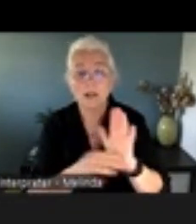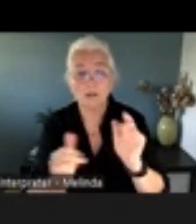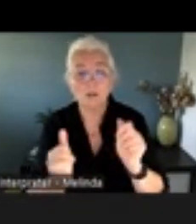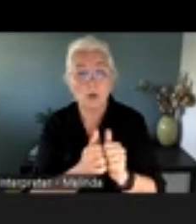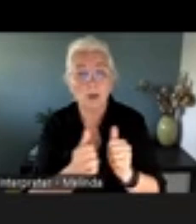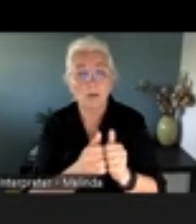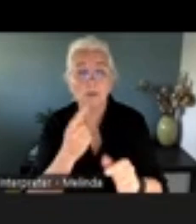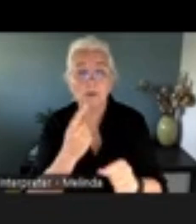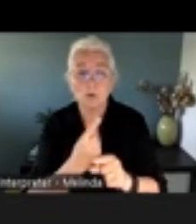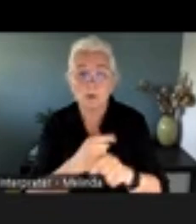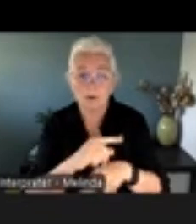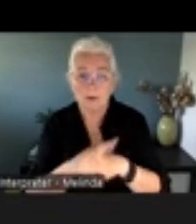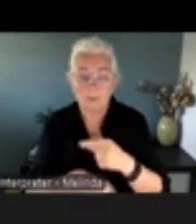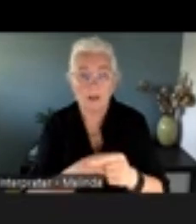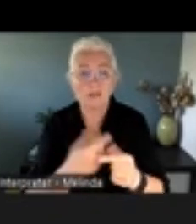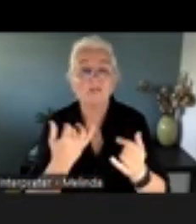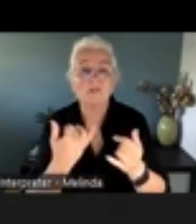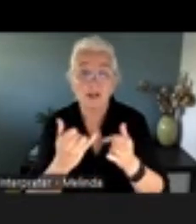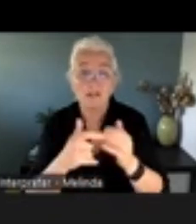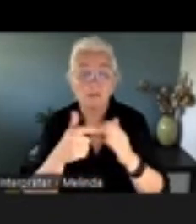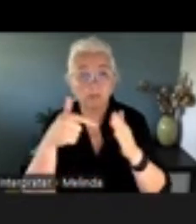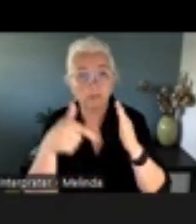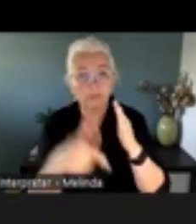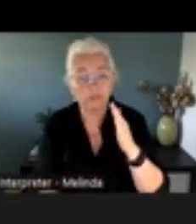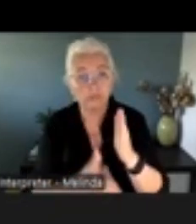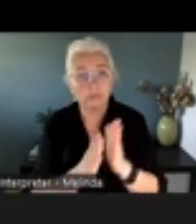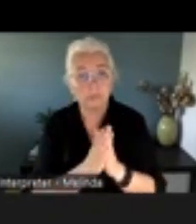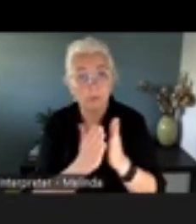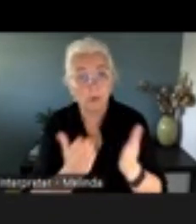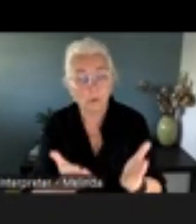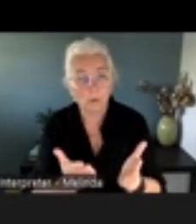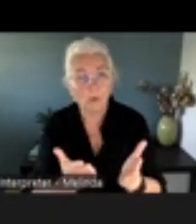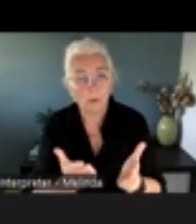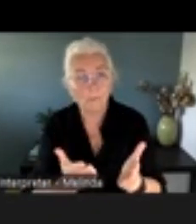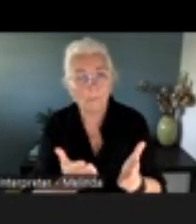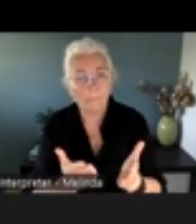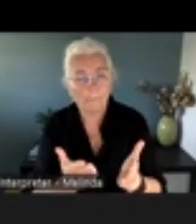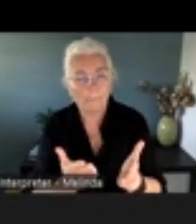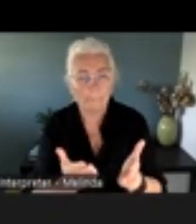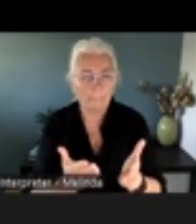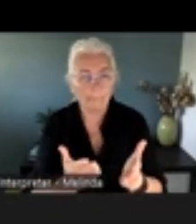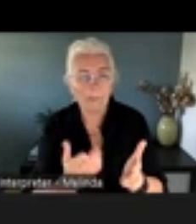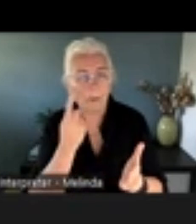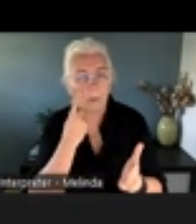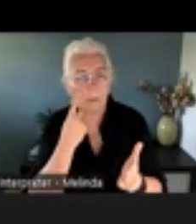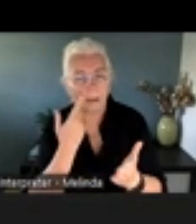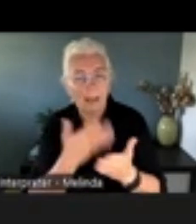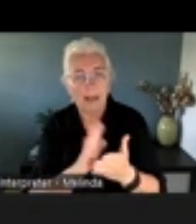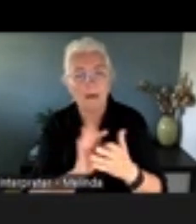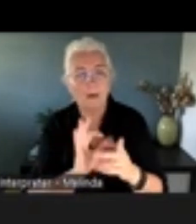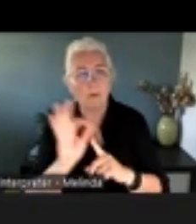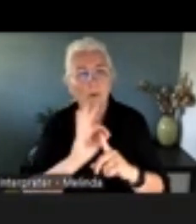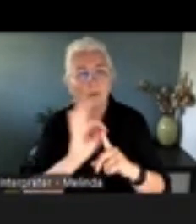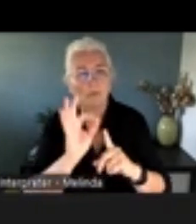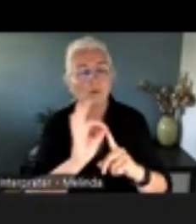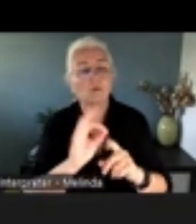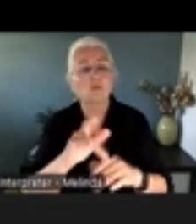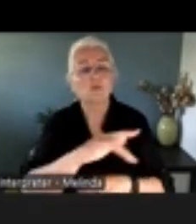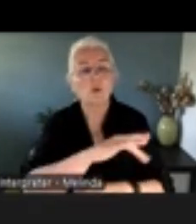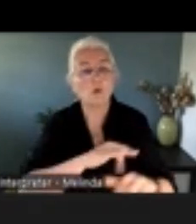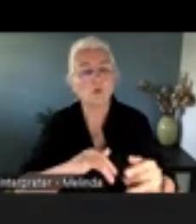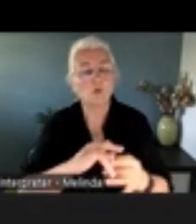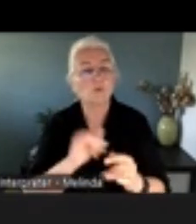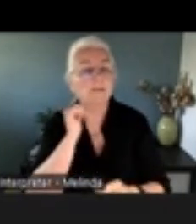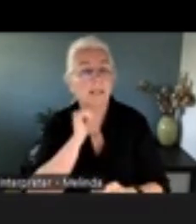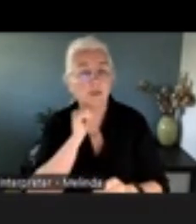quite a comprehensive book. It's quite a detailed look at how to improve social and sexual safety.